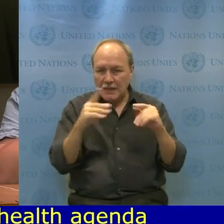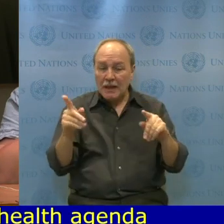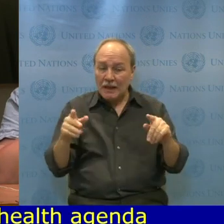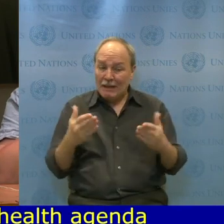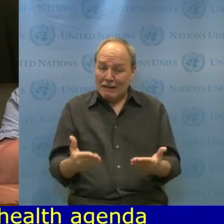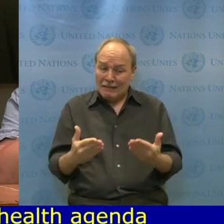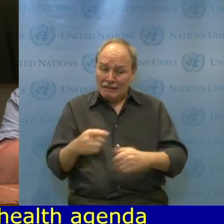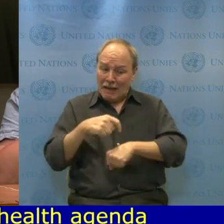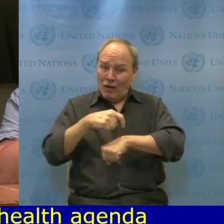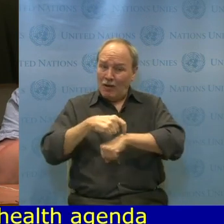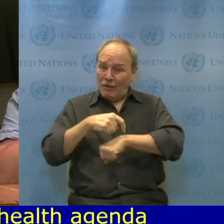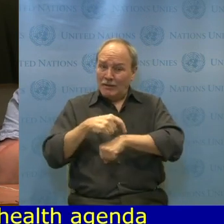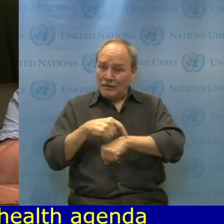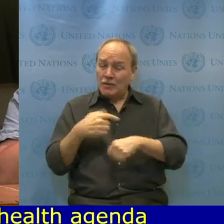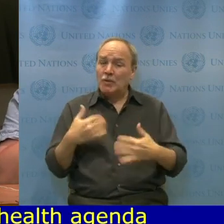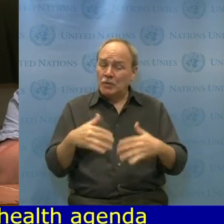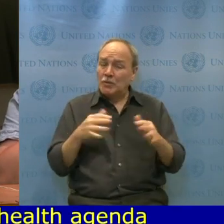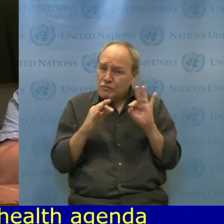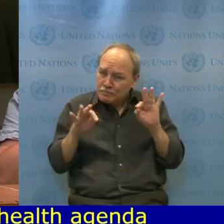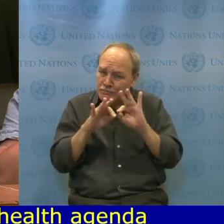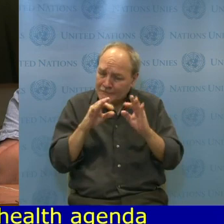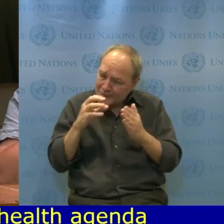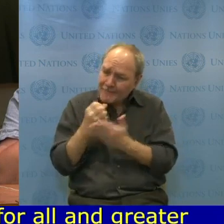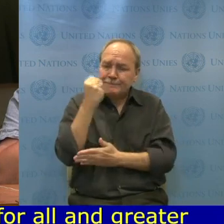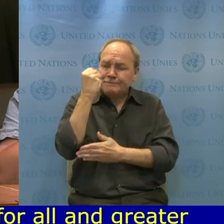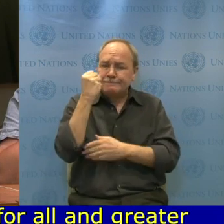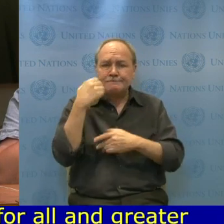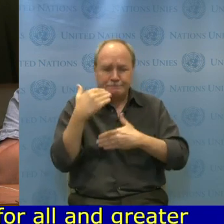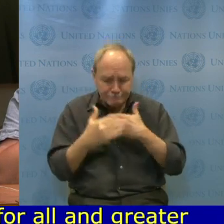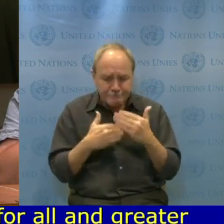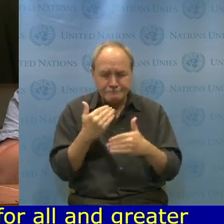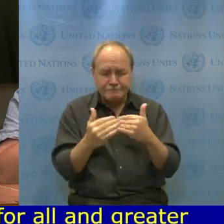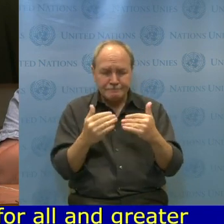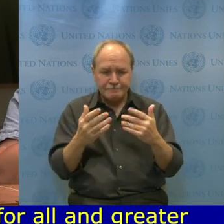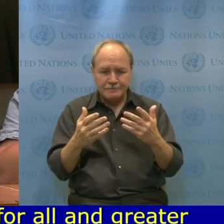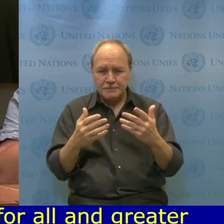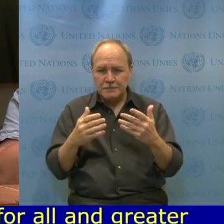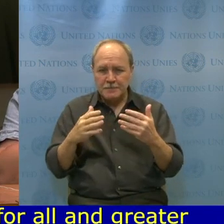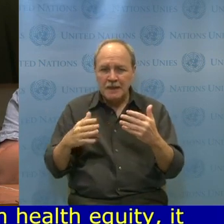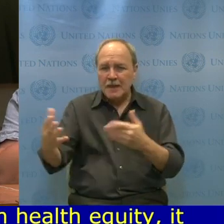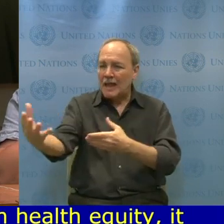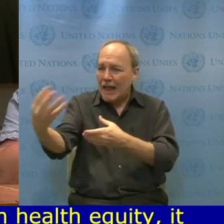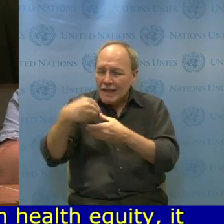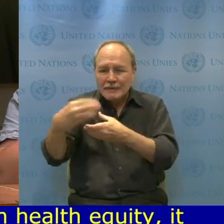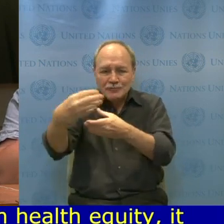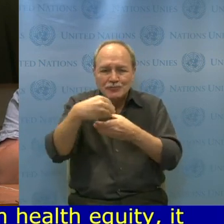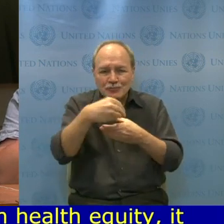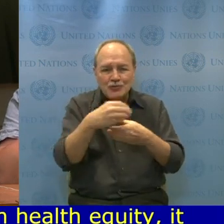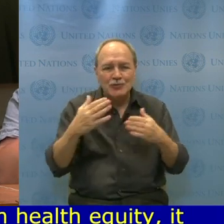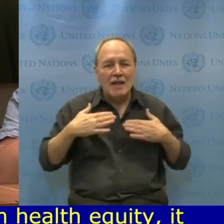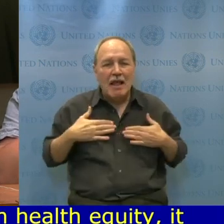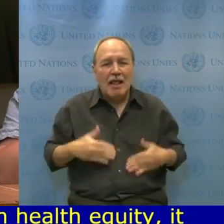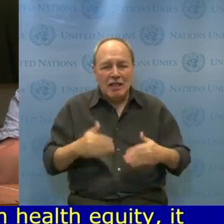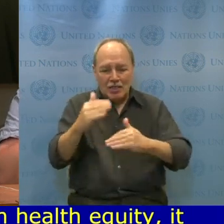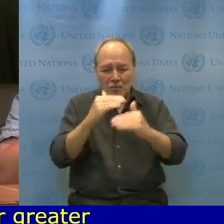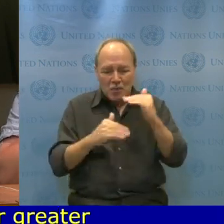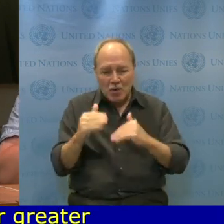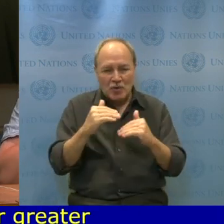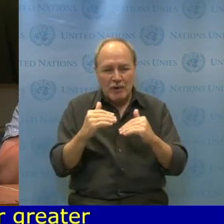moment for greater opportunities for designing and implementing inclusive health program that ensures that nobody is left